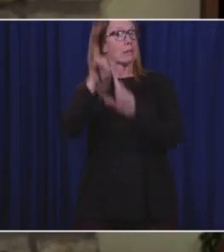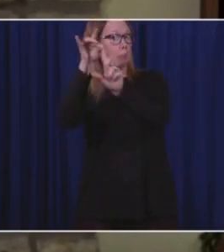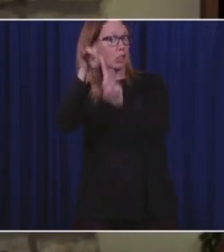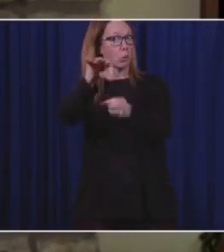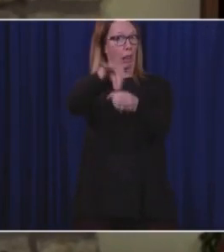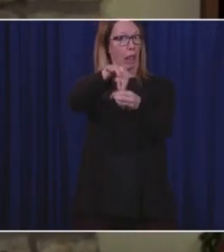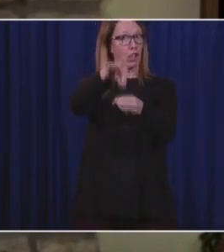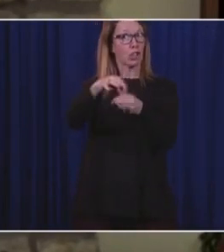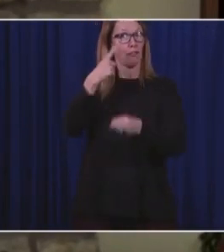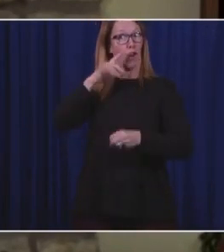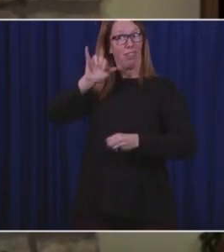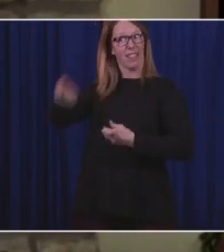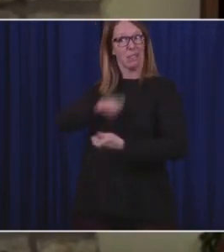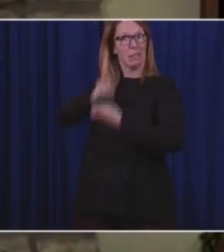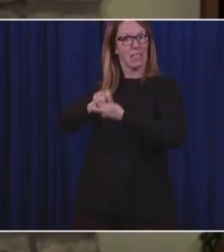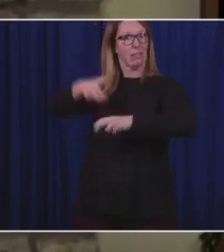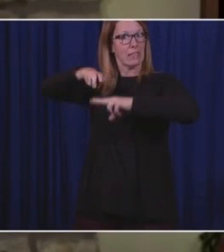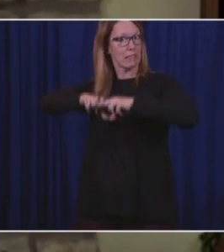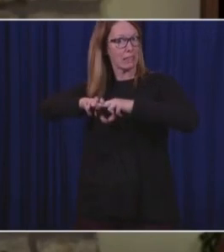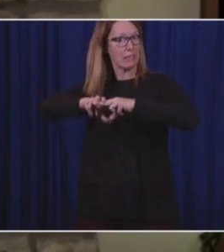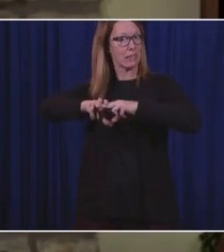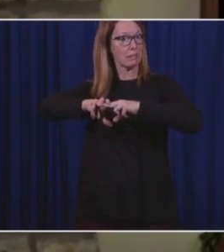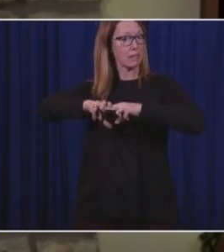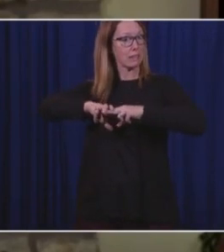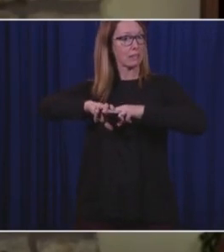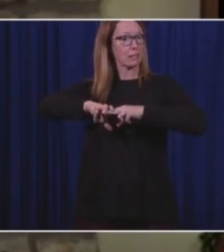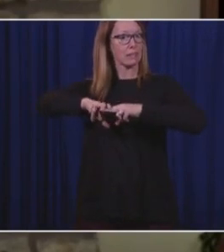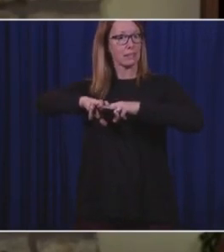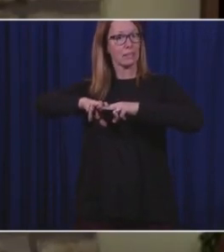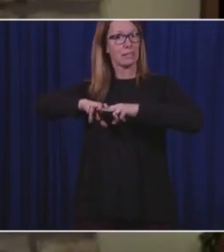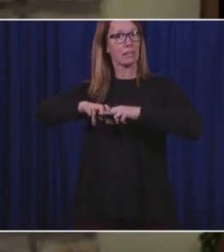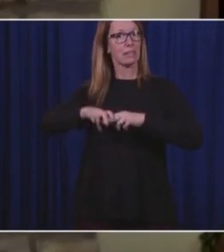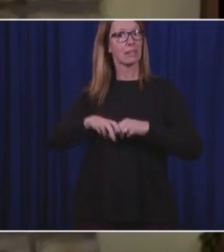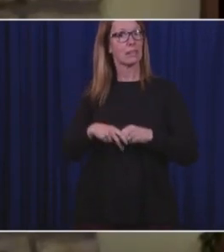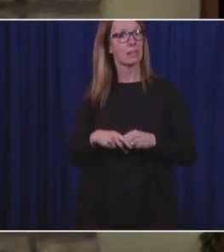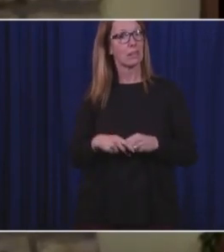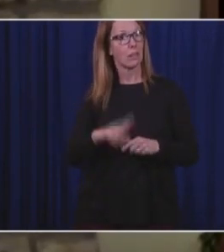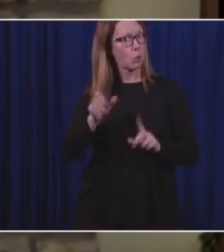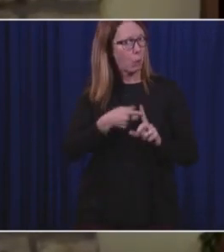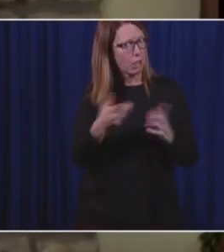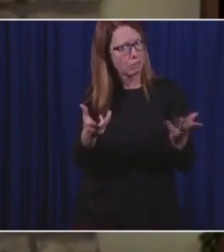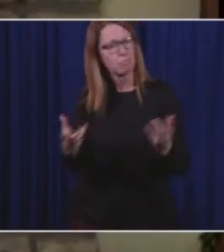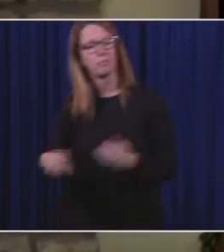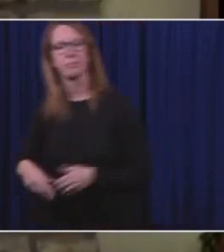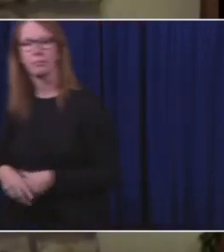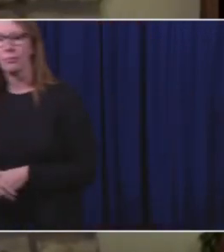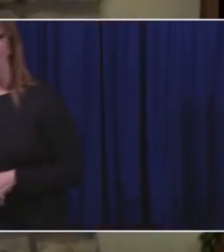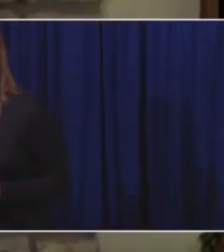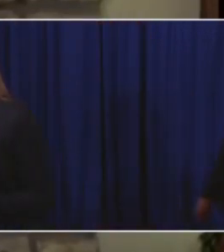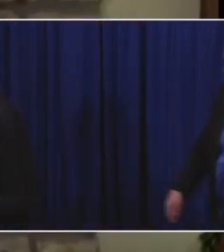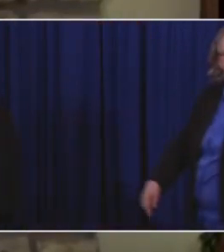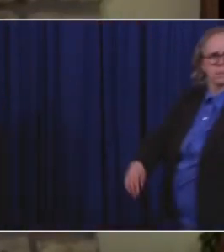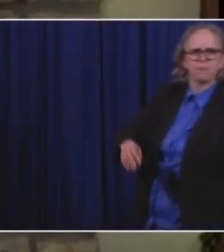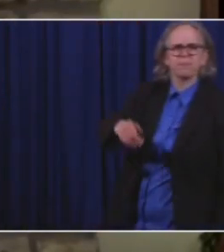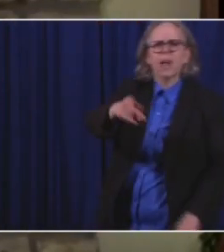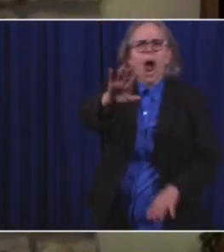that seat, especially given the pandemic? No, that's something I want to talk to the Secretary of State about and talk to